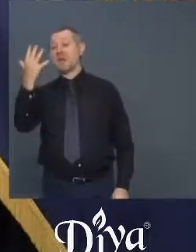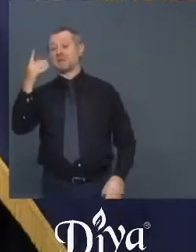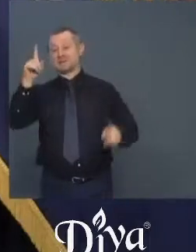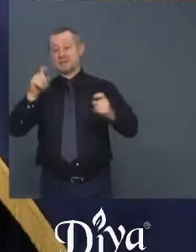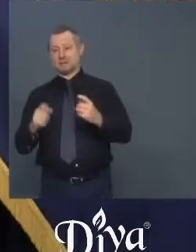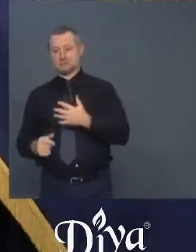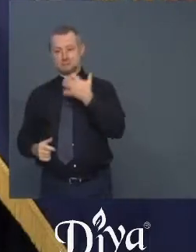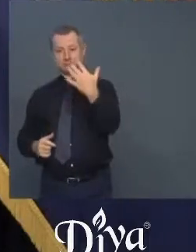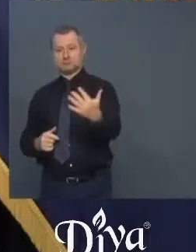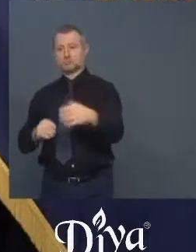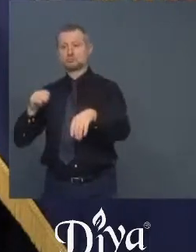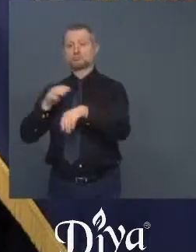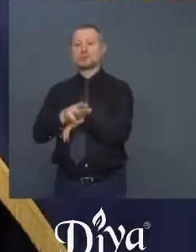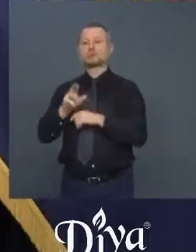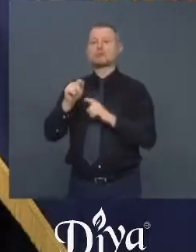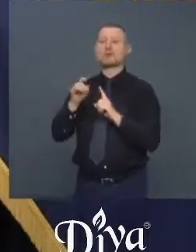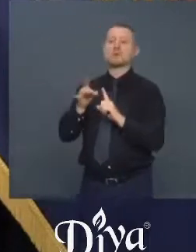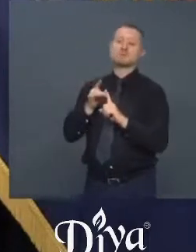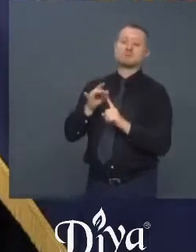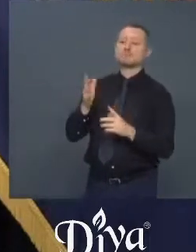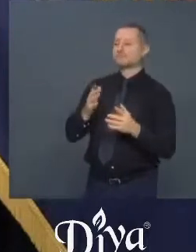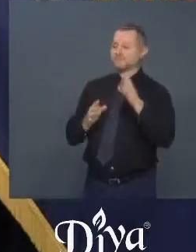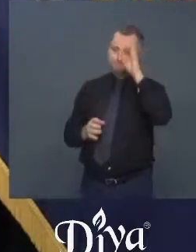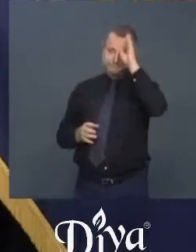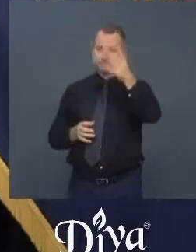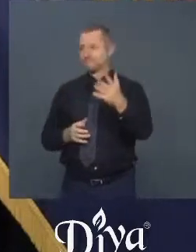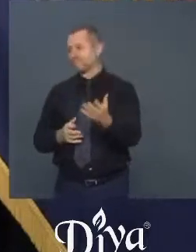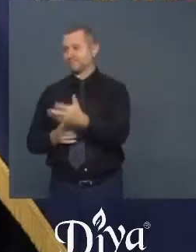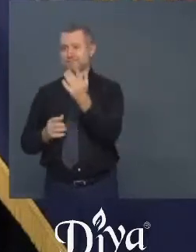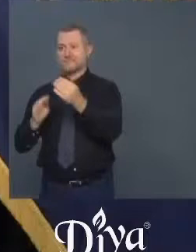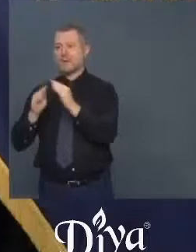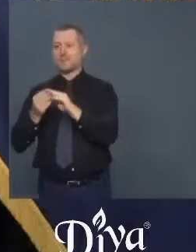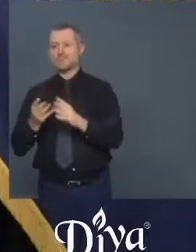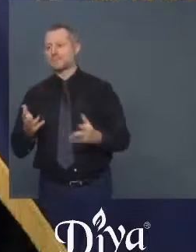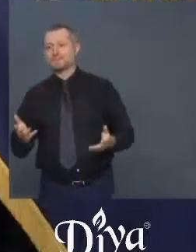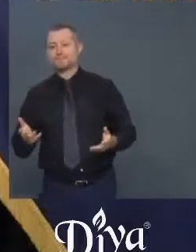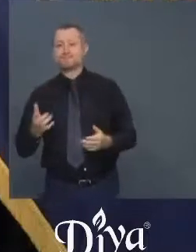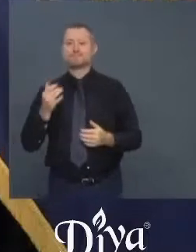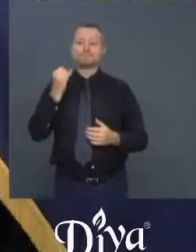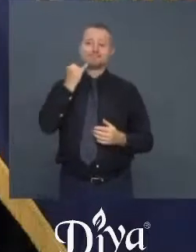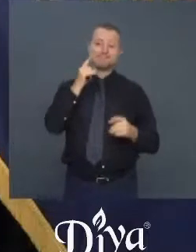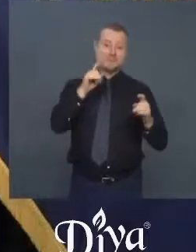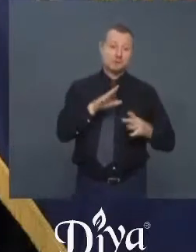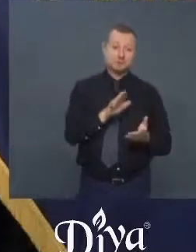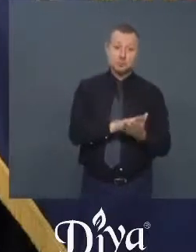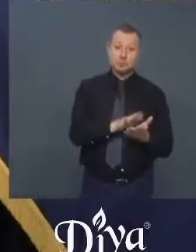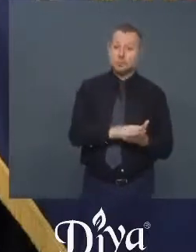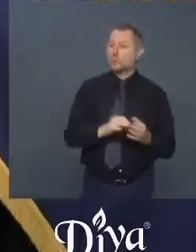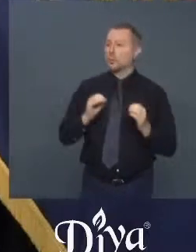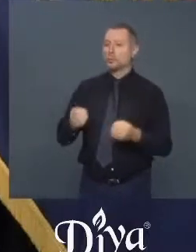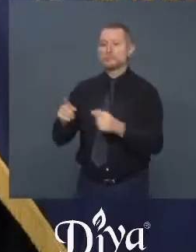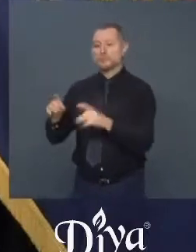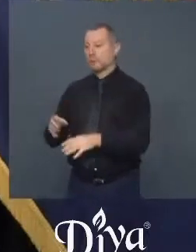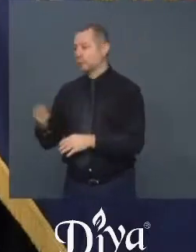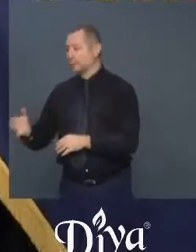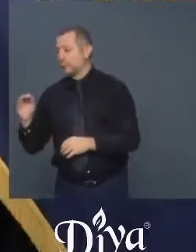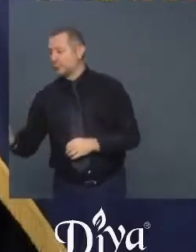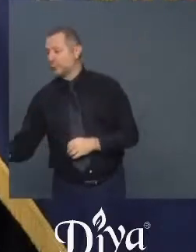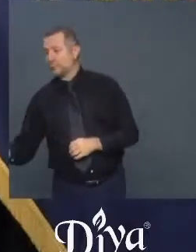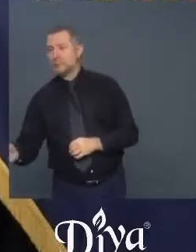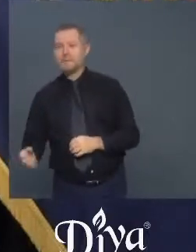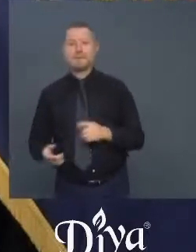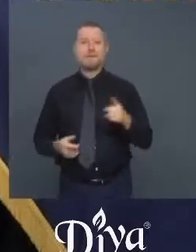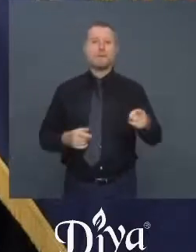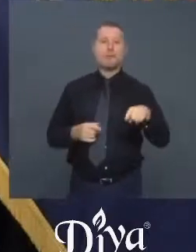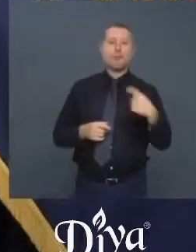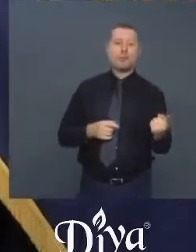if I have tests in just some schools but not other schools, just teachers but not students. So the first